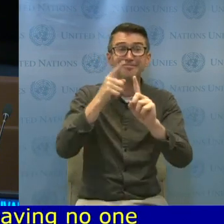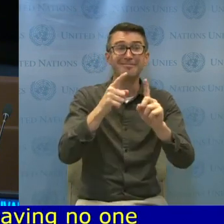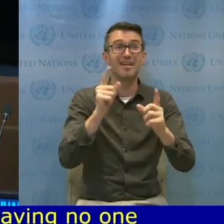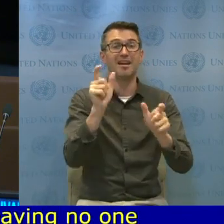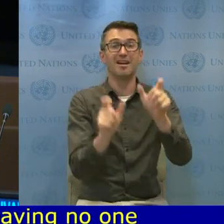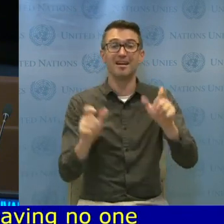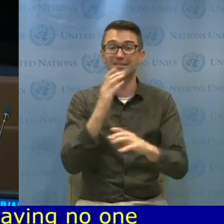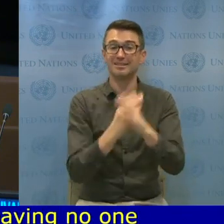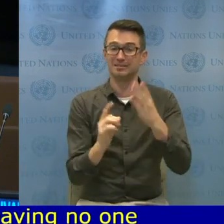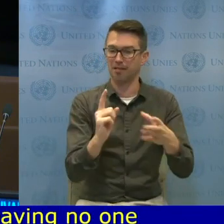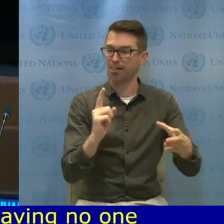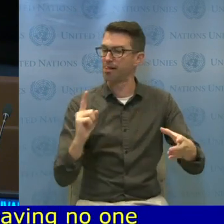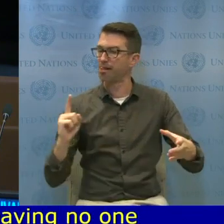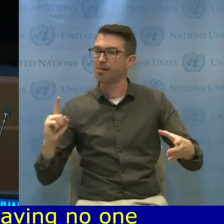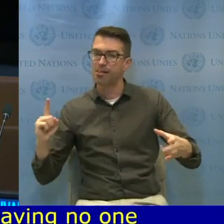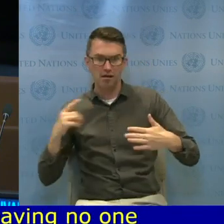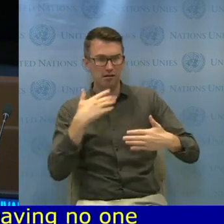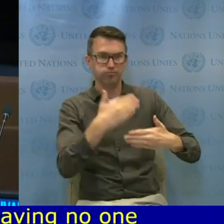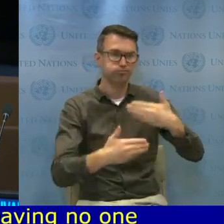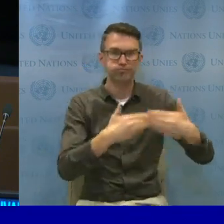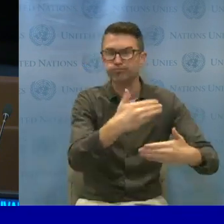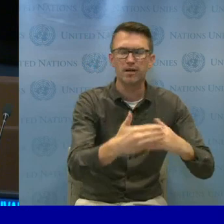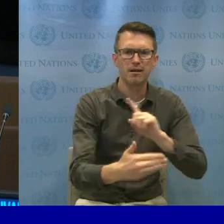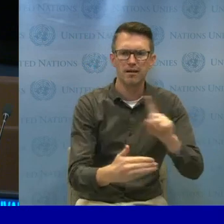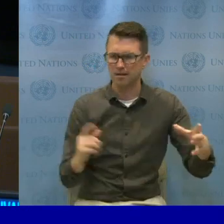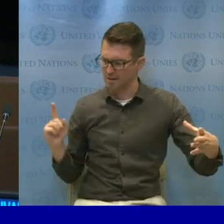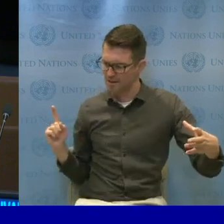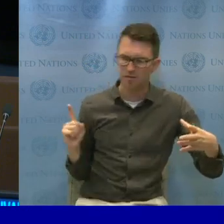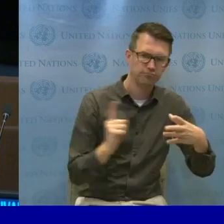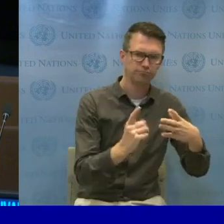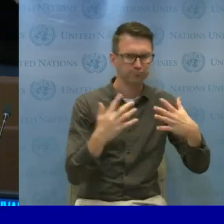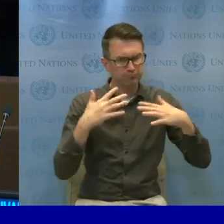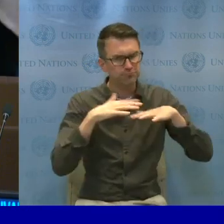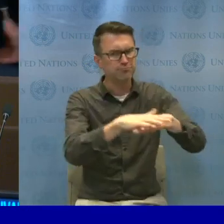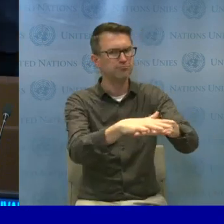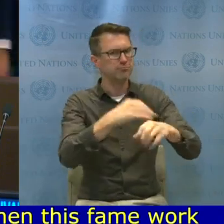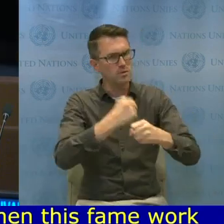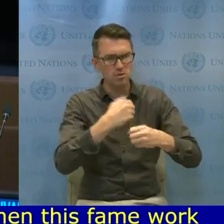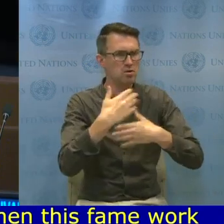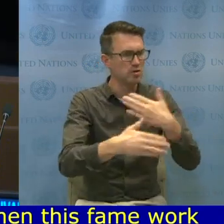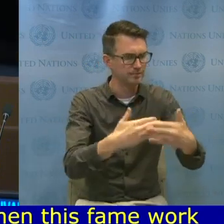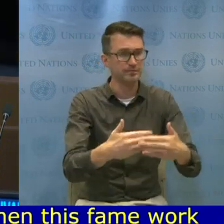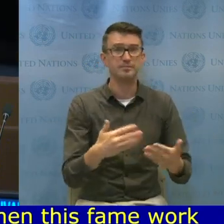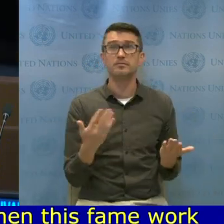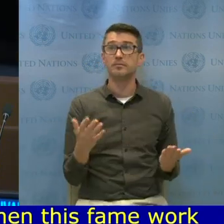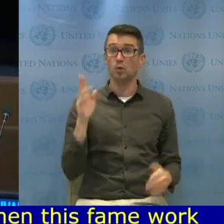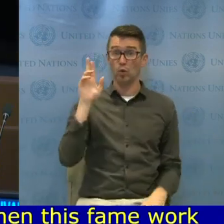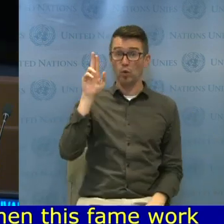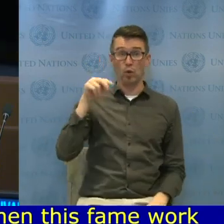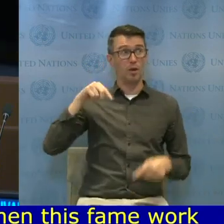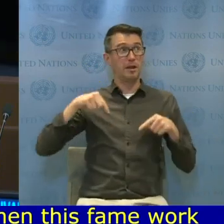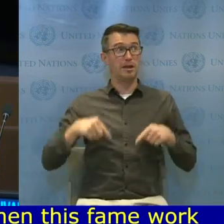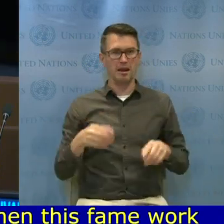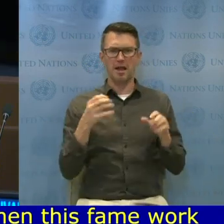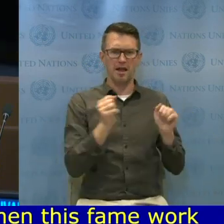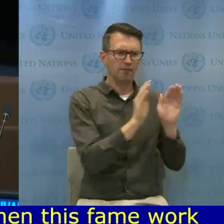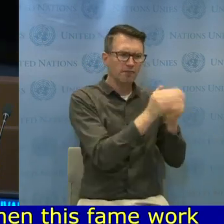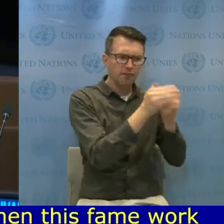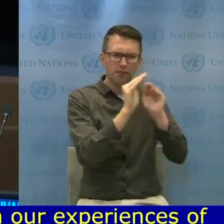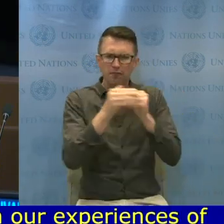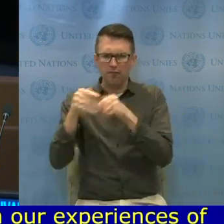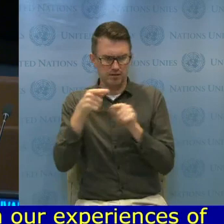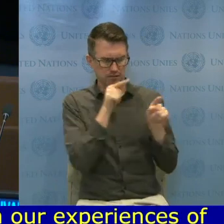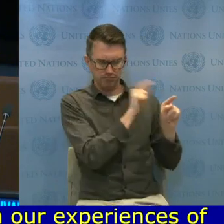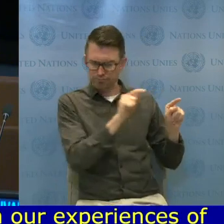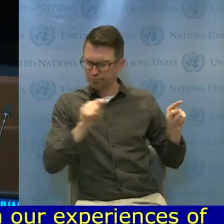based on our experiences of having worked with UN agencies in different countries, I would like to put forth our suggestions having regard some of the